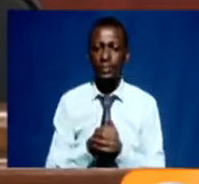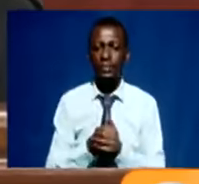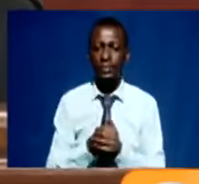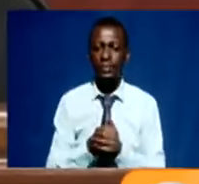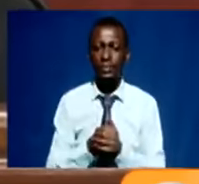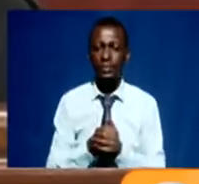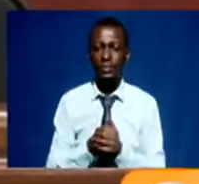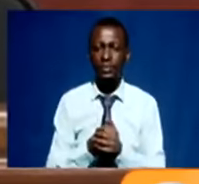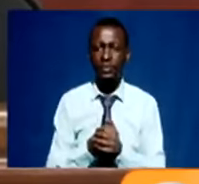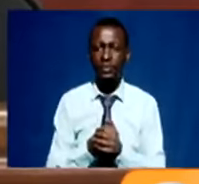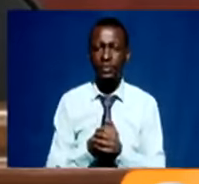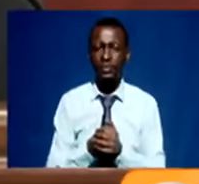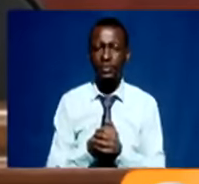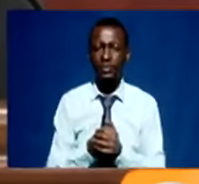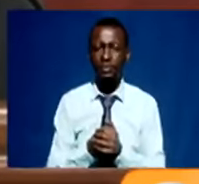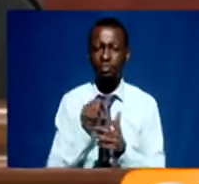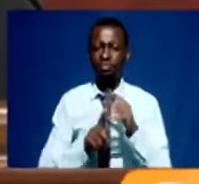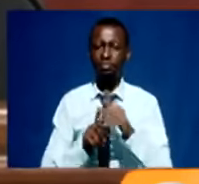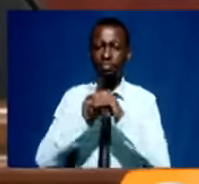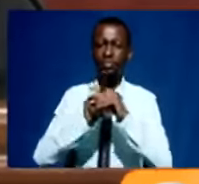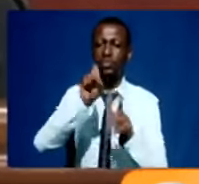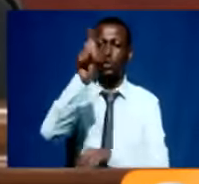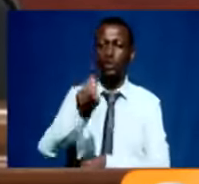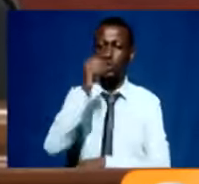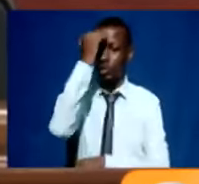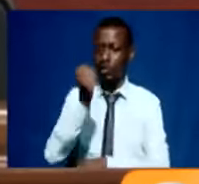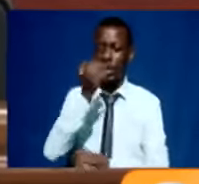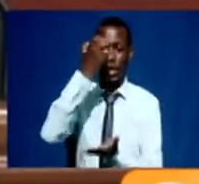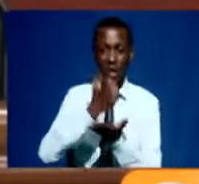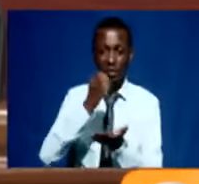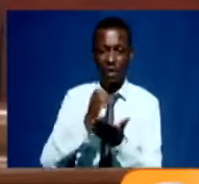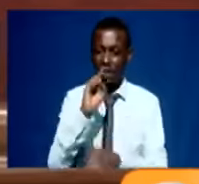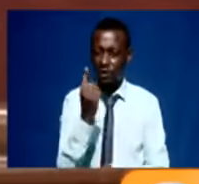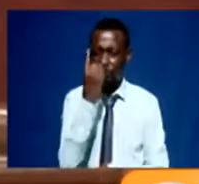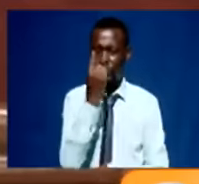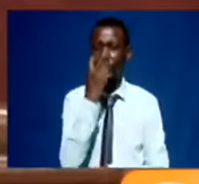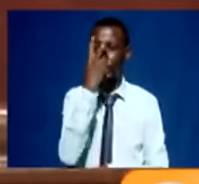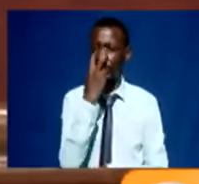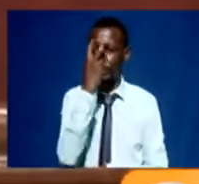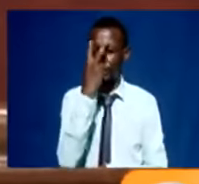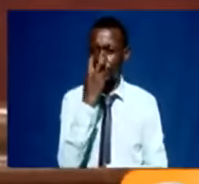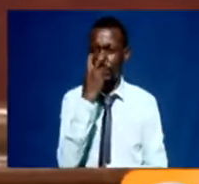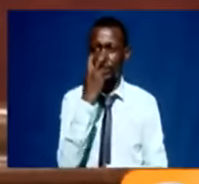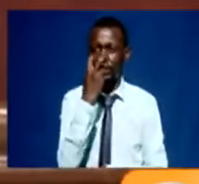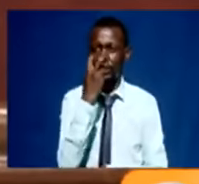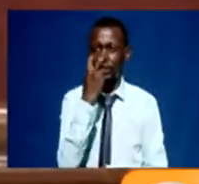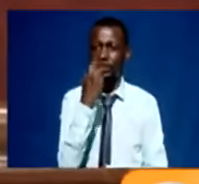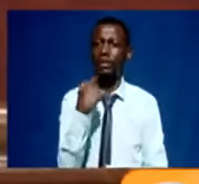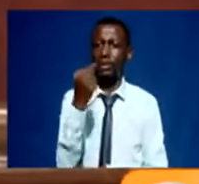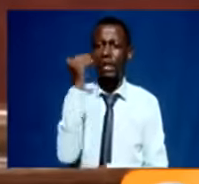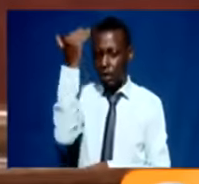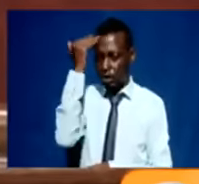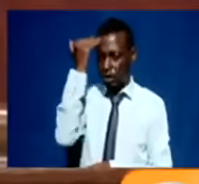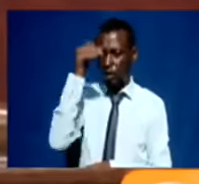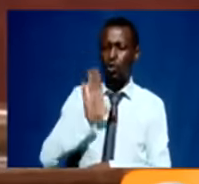And this question has arisen because the evidence of the first accused person is, I did not know the